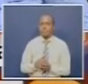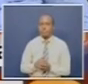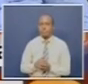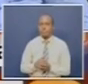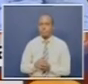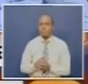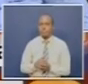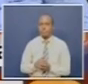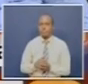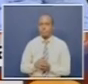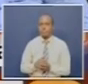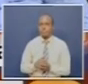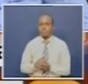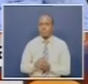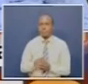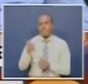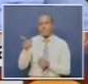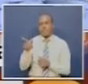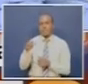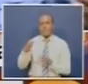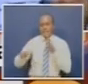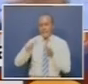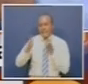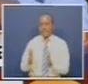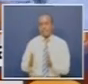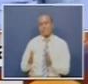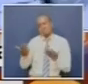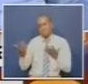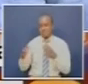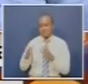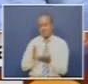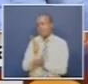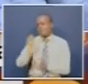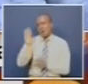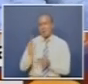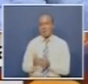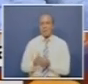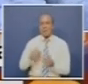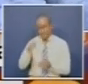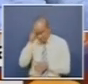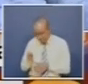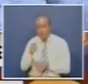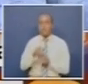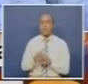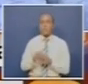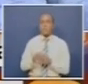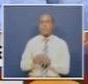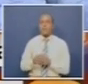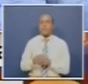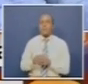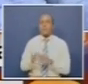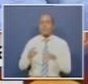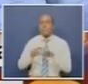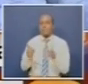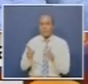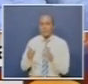Barack is an analyst and is entitled because he analyzes situations and context, uh-huh. and I respect him for that, but he is not sometimes